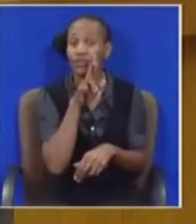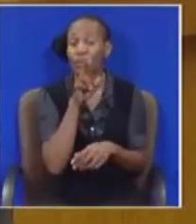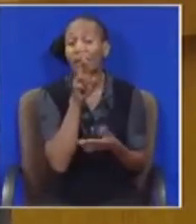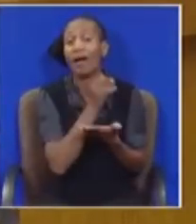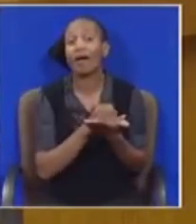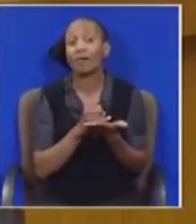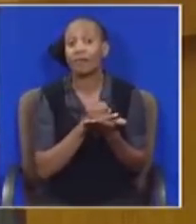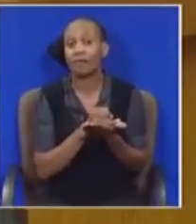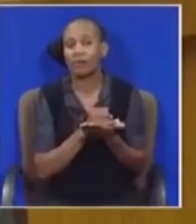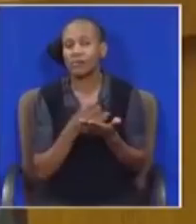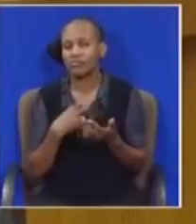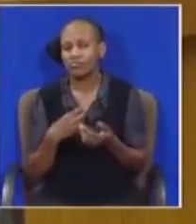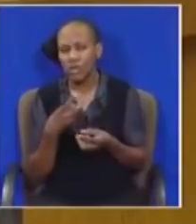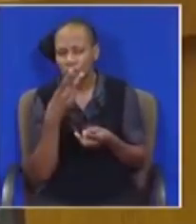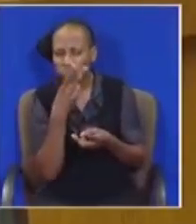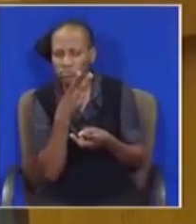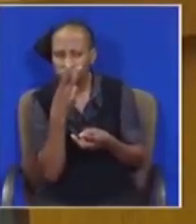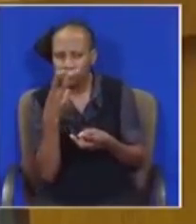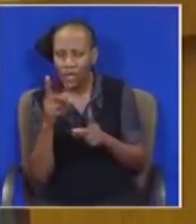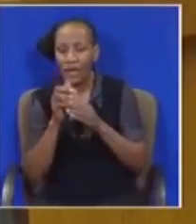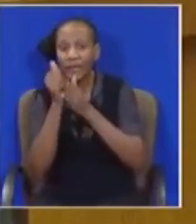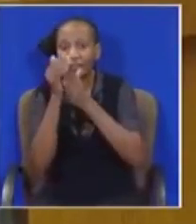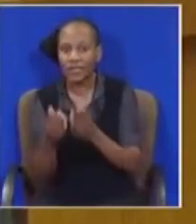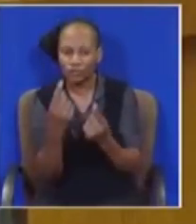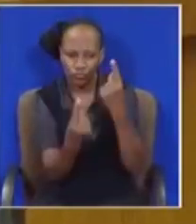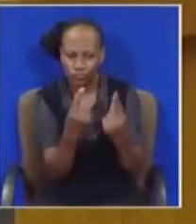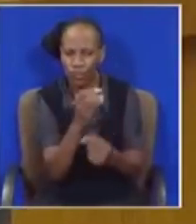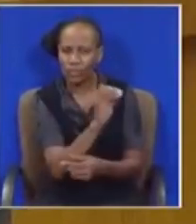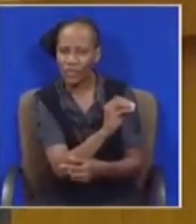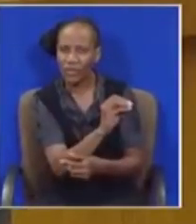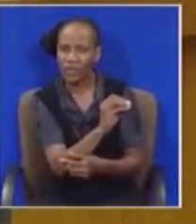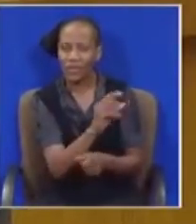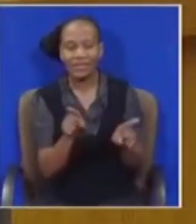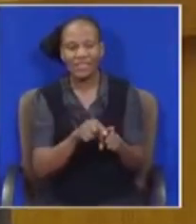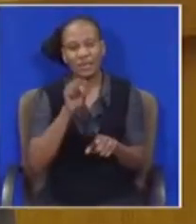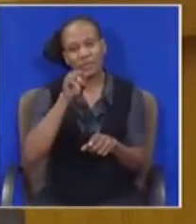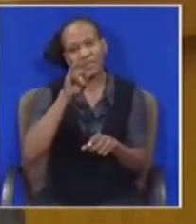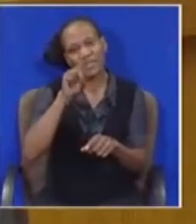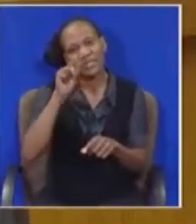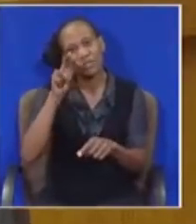I learned from the senior leaders there, including Walter Sisulu and